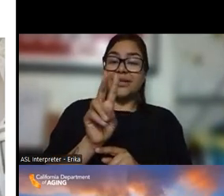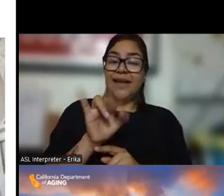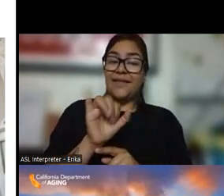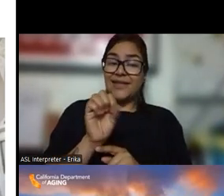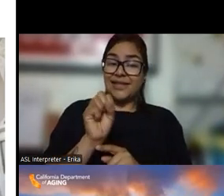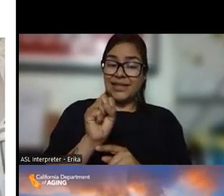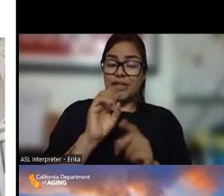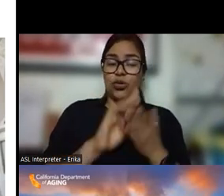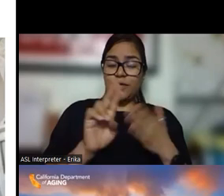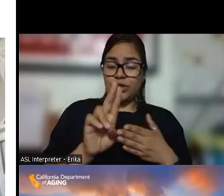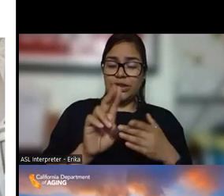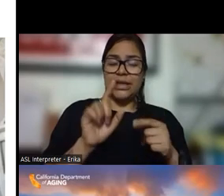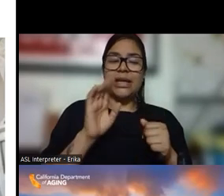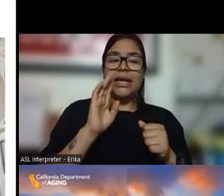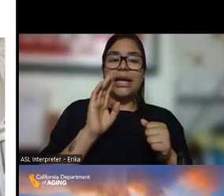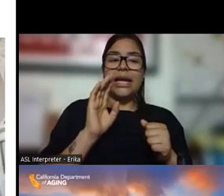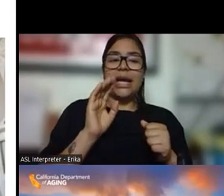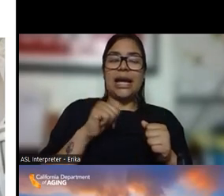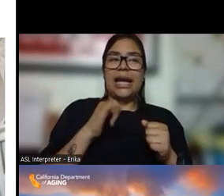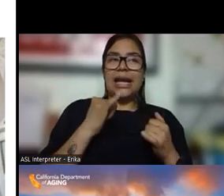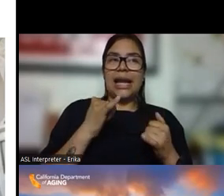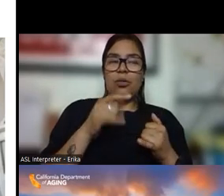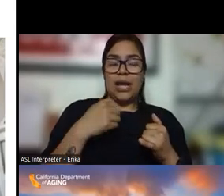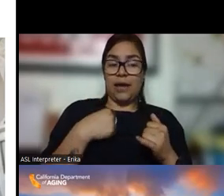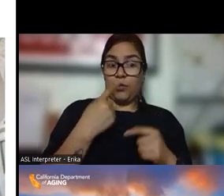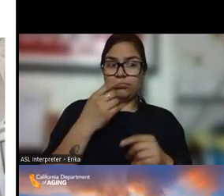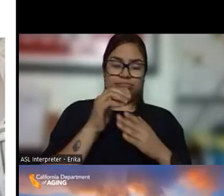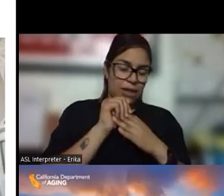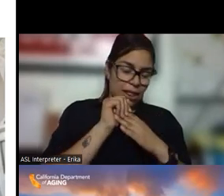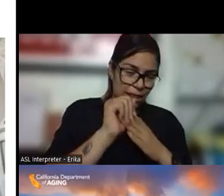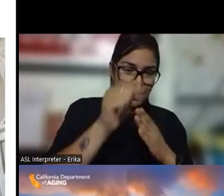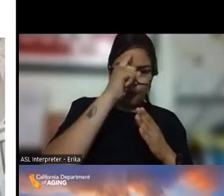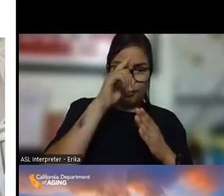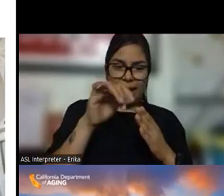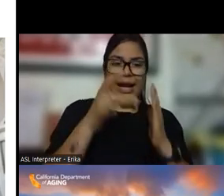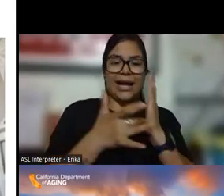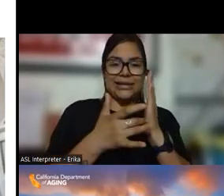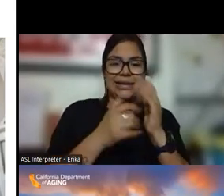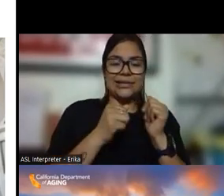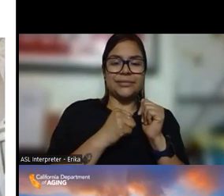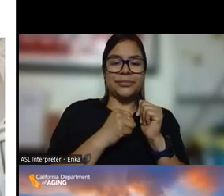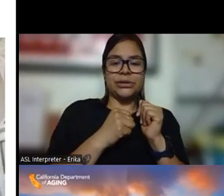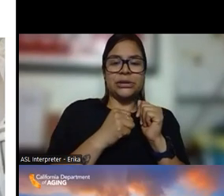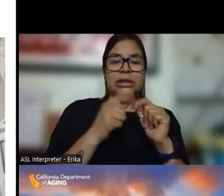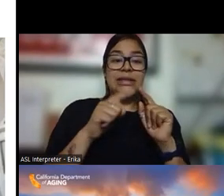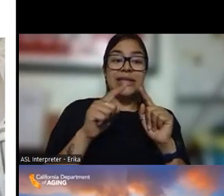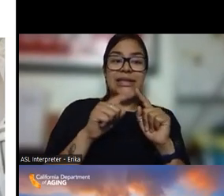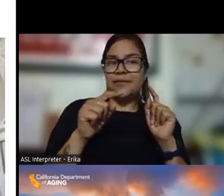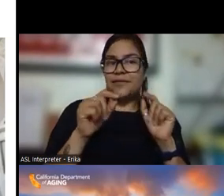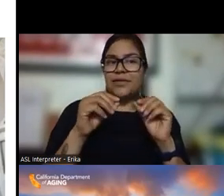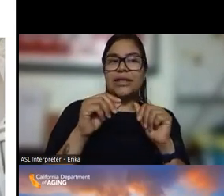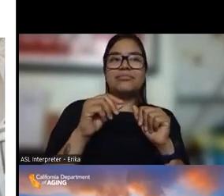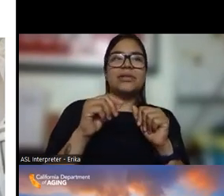MPA stakeholder, is leading this effort. And we'll be developing webinars, coaching